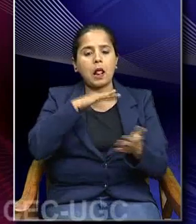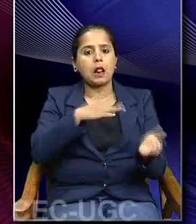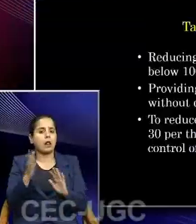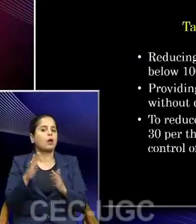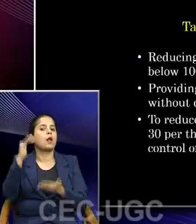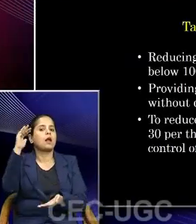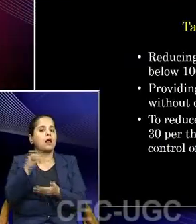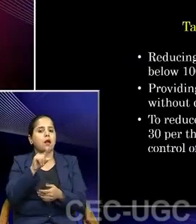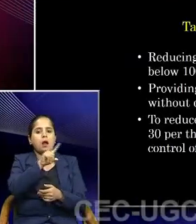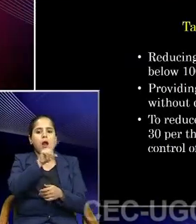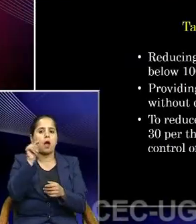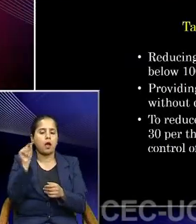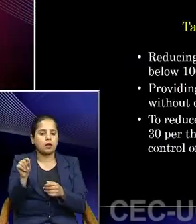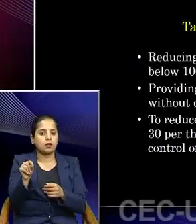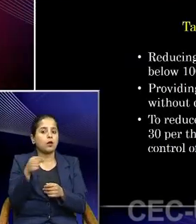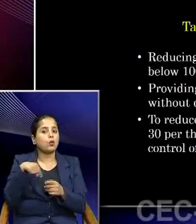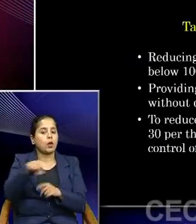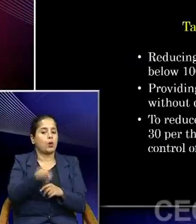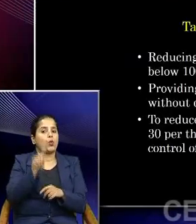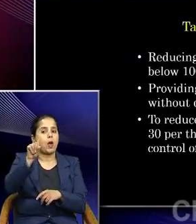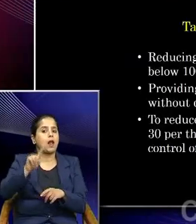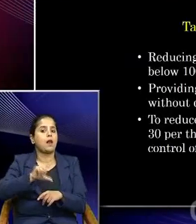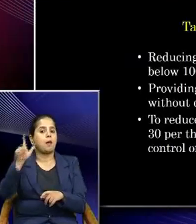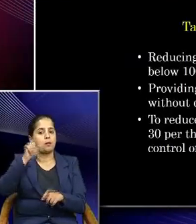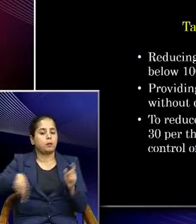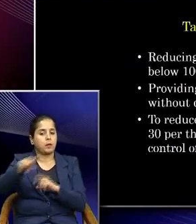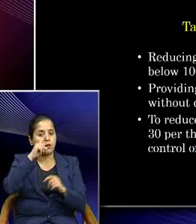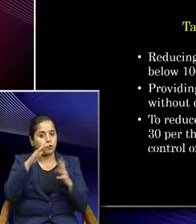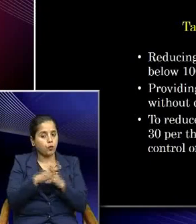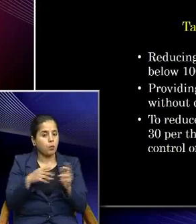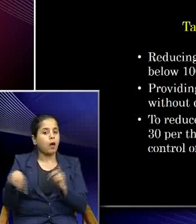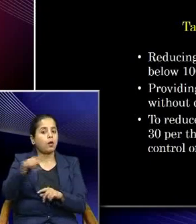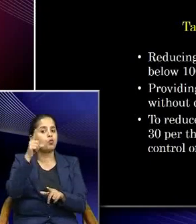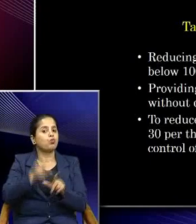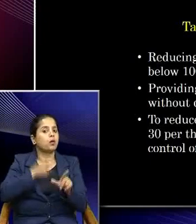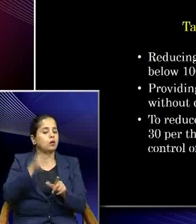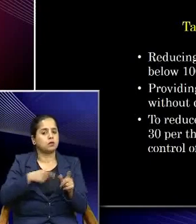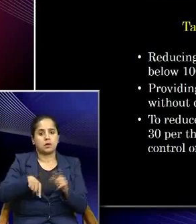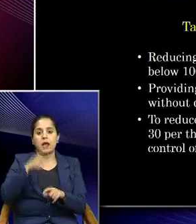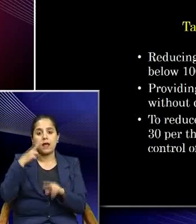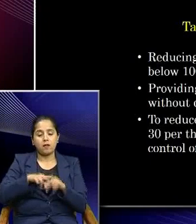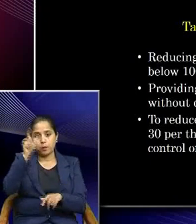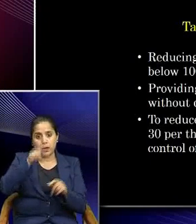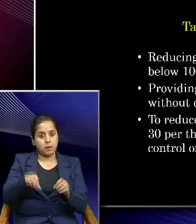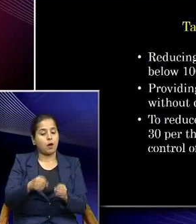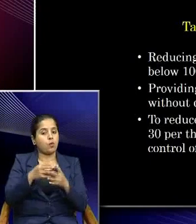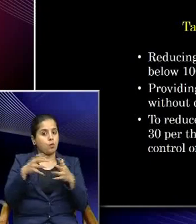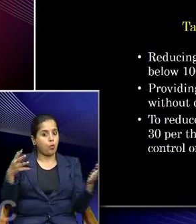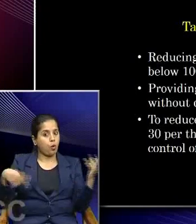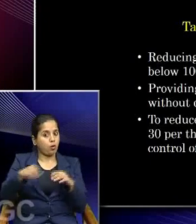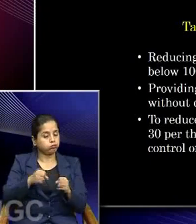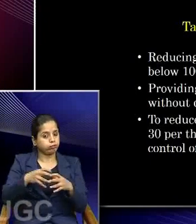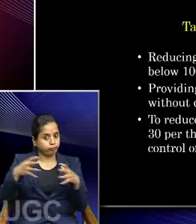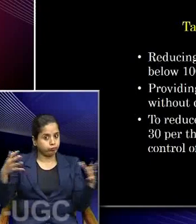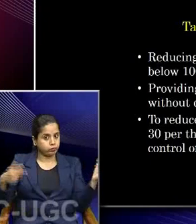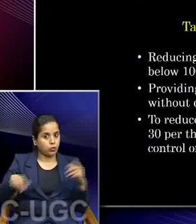below 100 per 1 lakh life, because the more the population is going to be increasing,